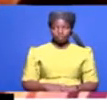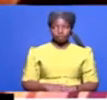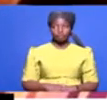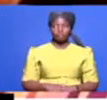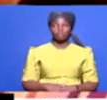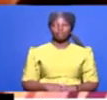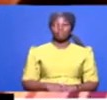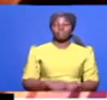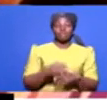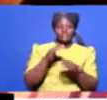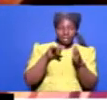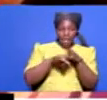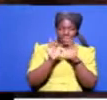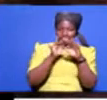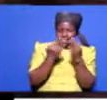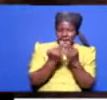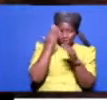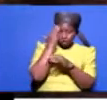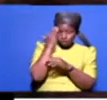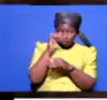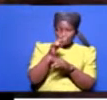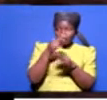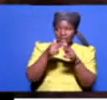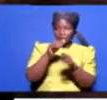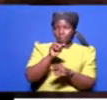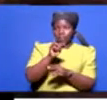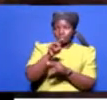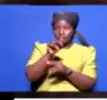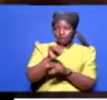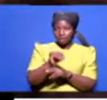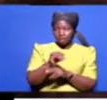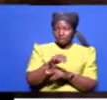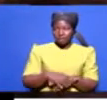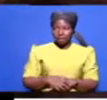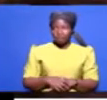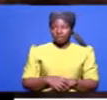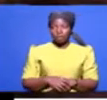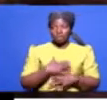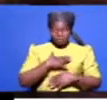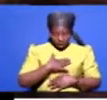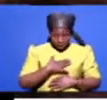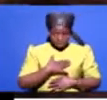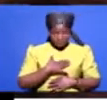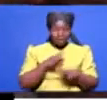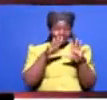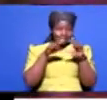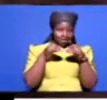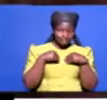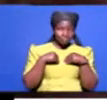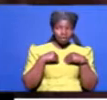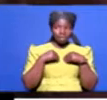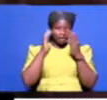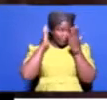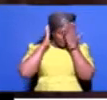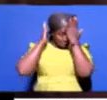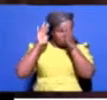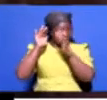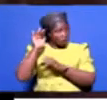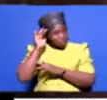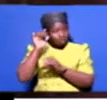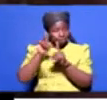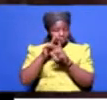Your Excellency, perhaps heeding the bishop's request, and in honor of the departed